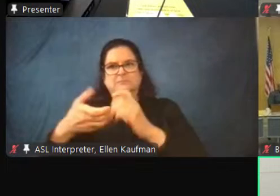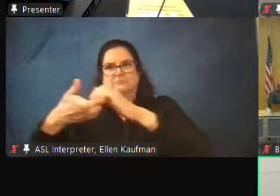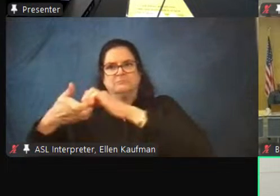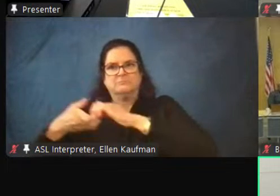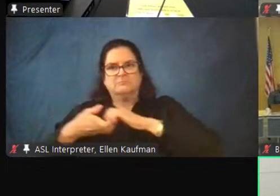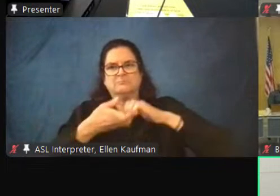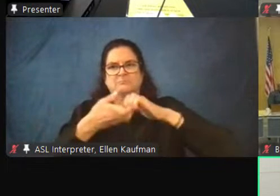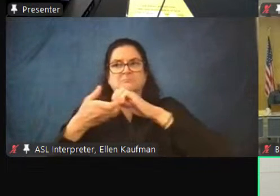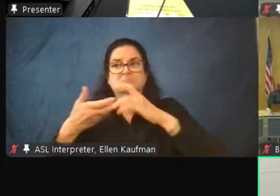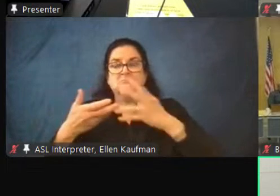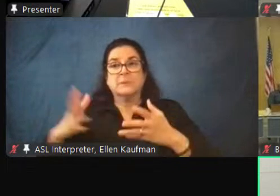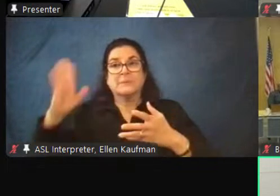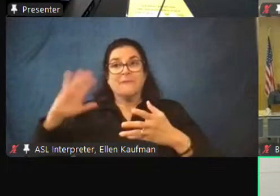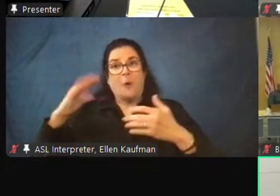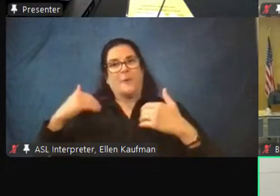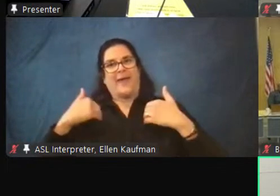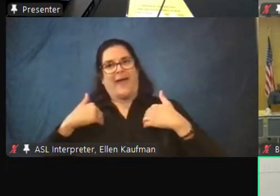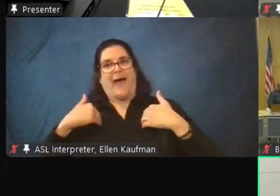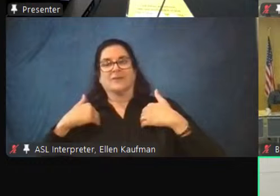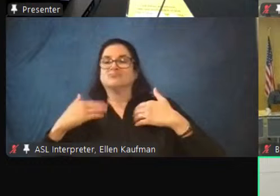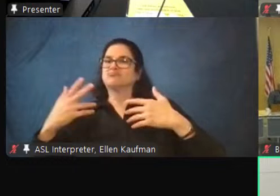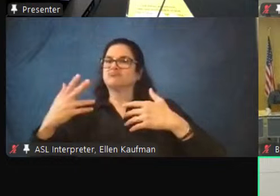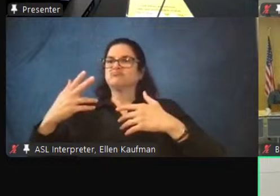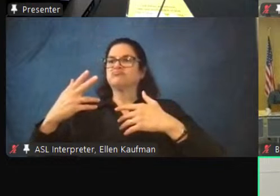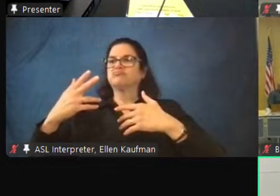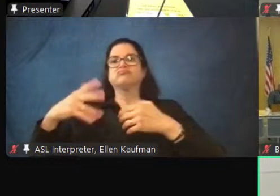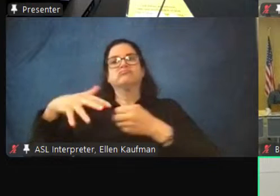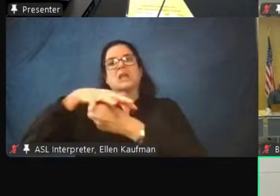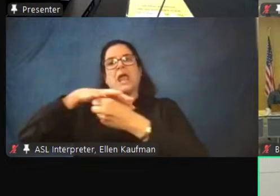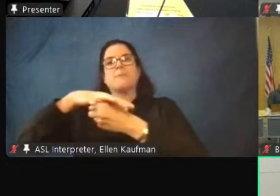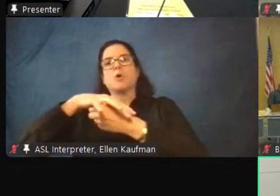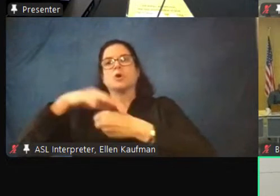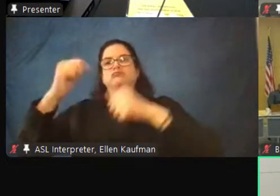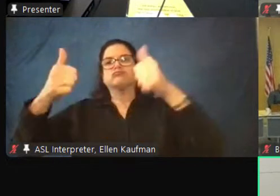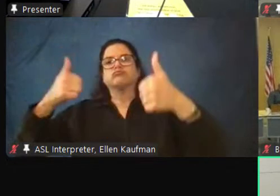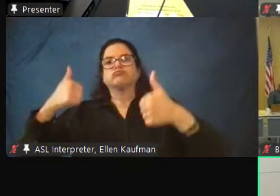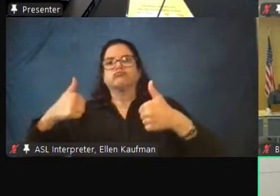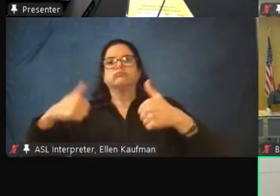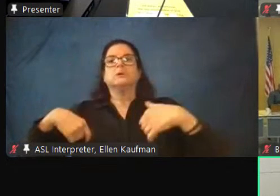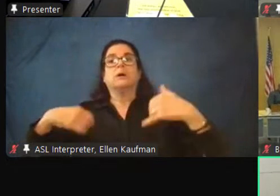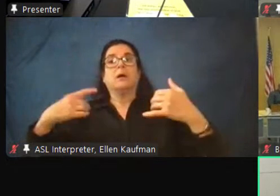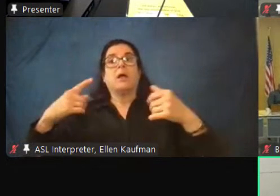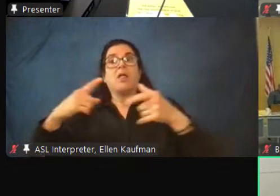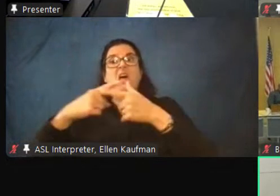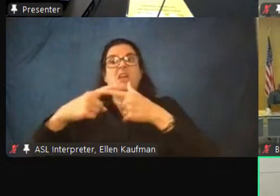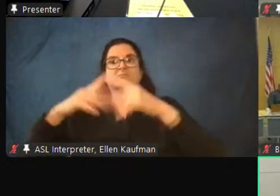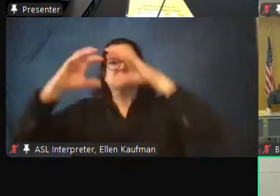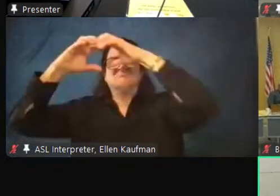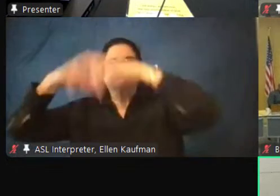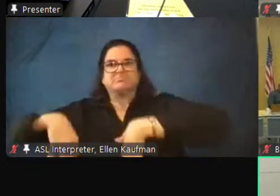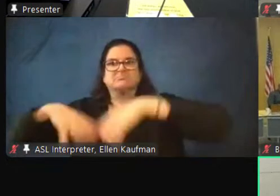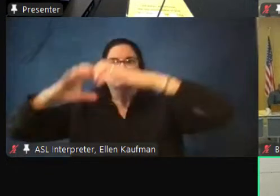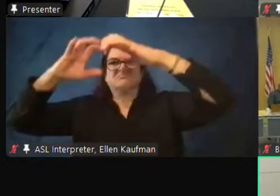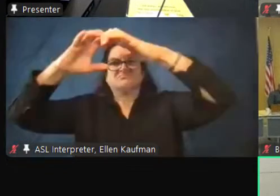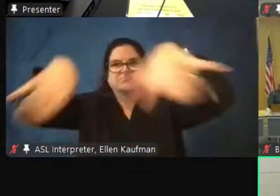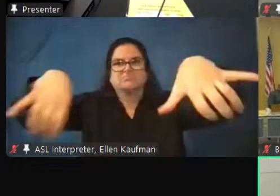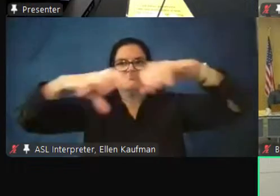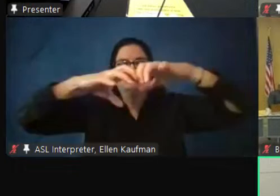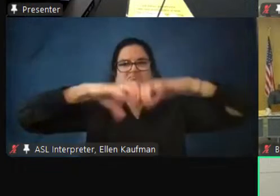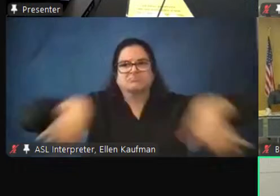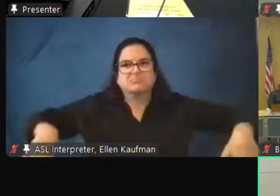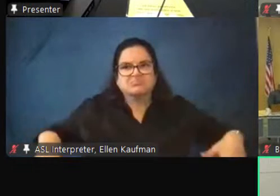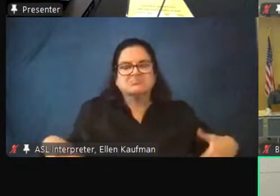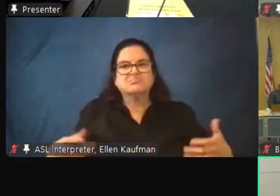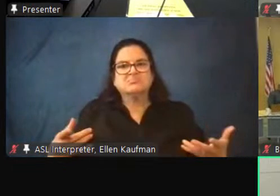infrastructure that existed in our neighborhoods. So that part I think would be helpful as we think about presenting